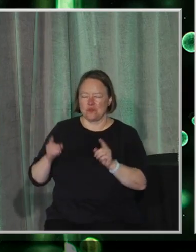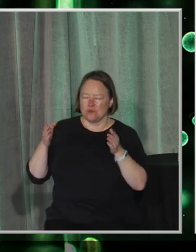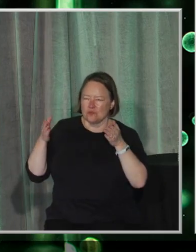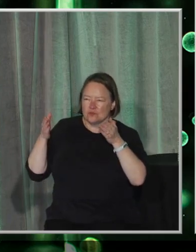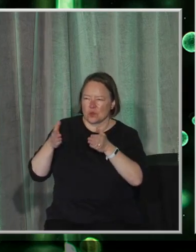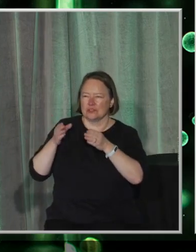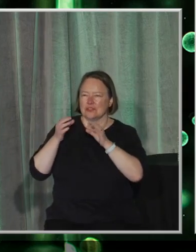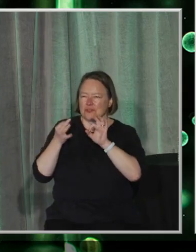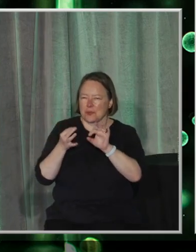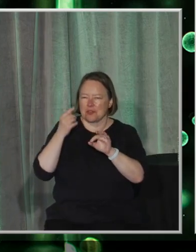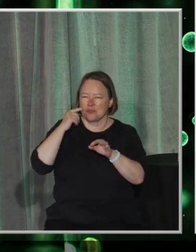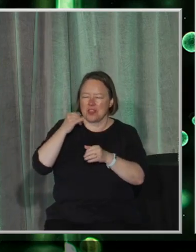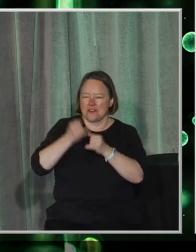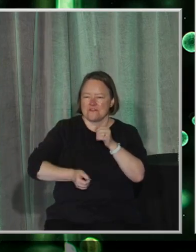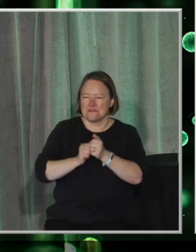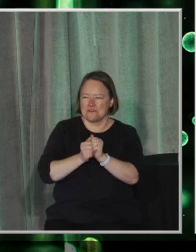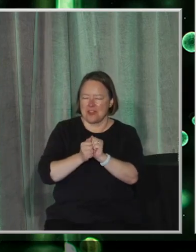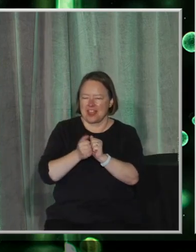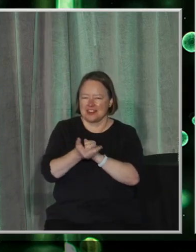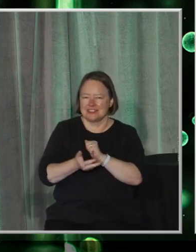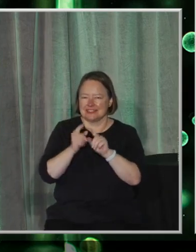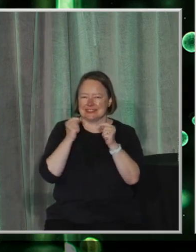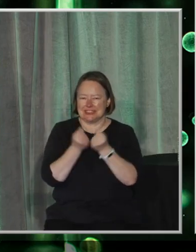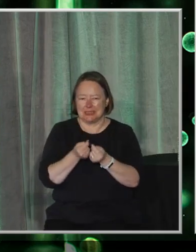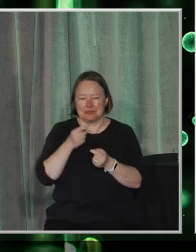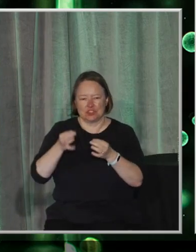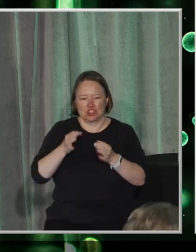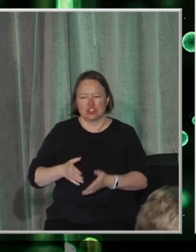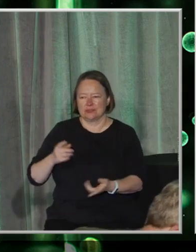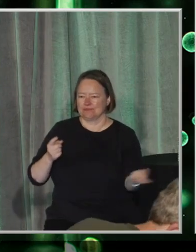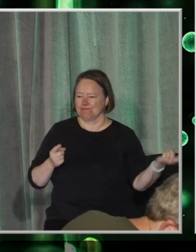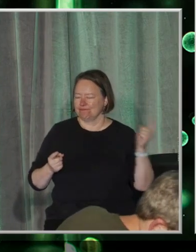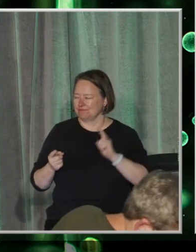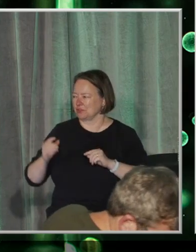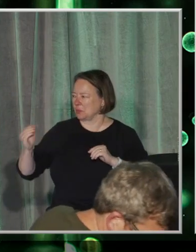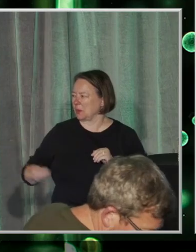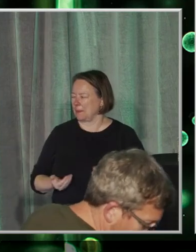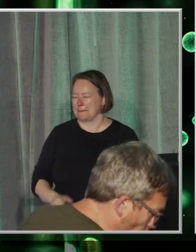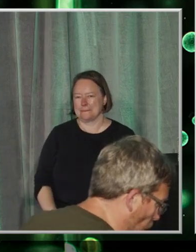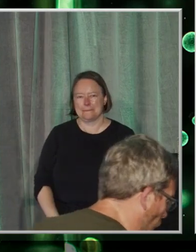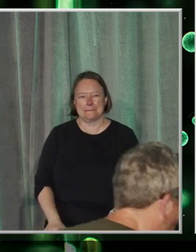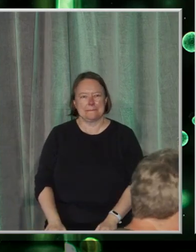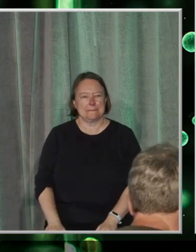feedback to our finalist teams. Judges, welcome.